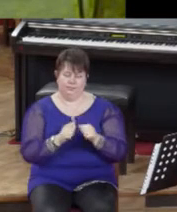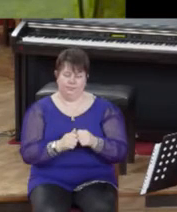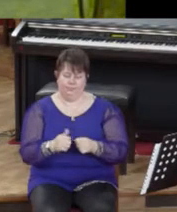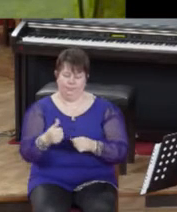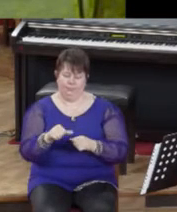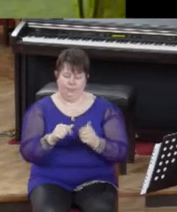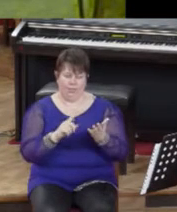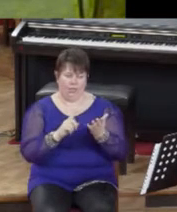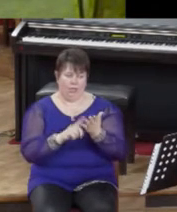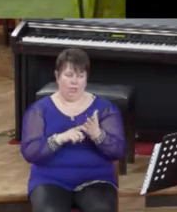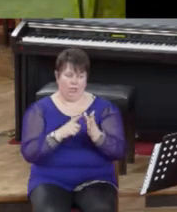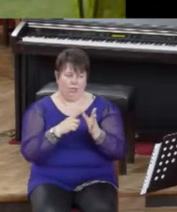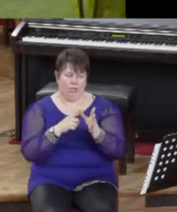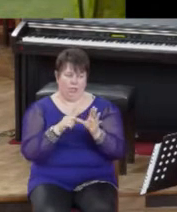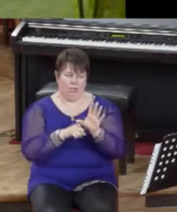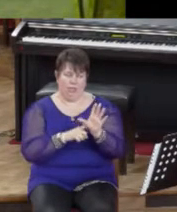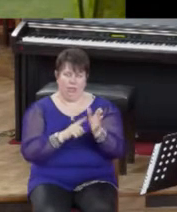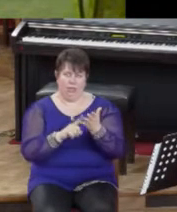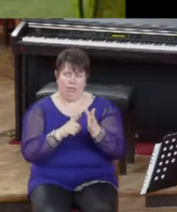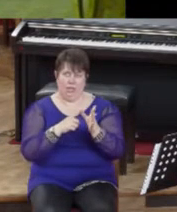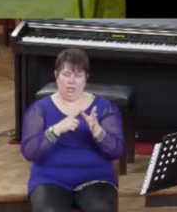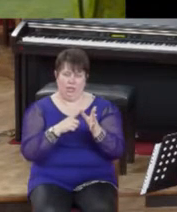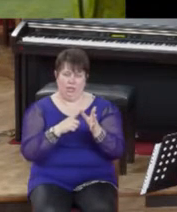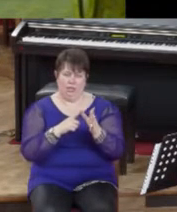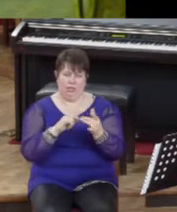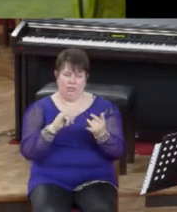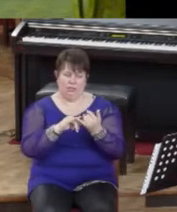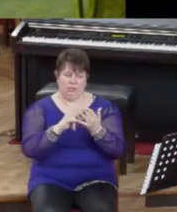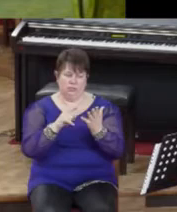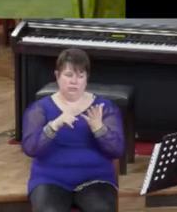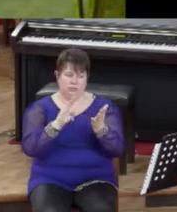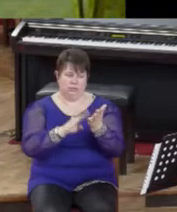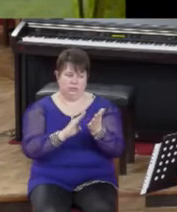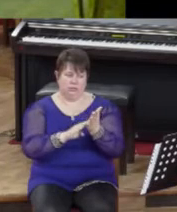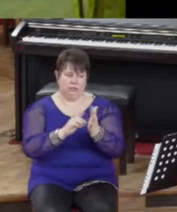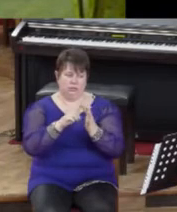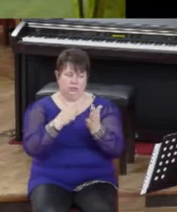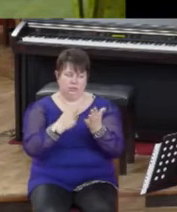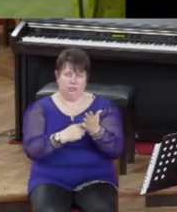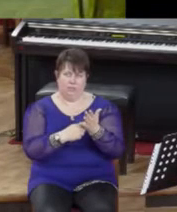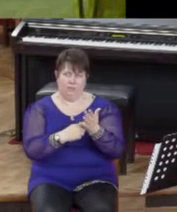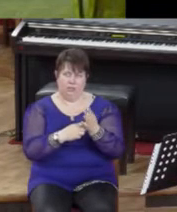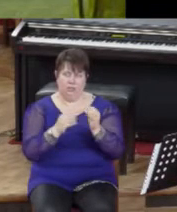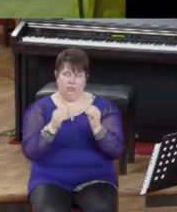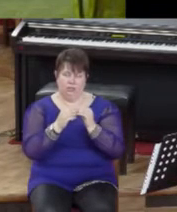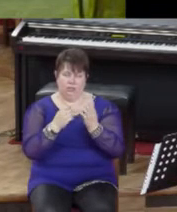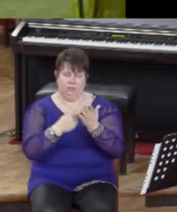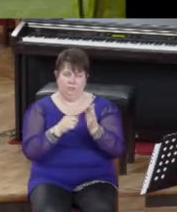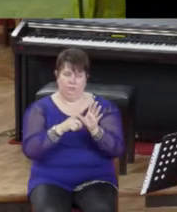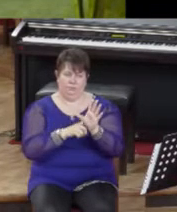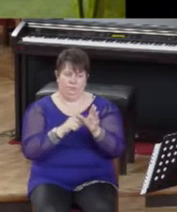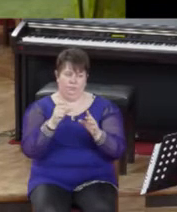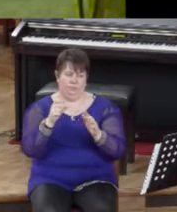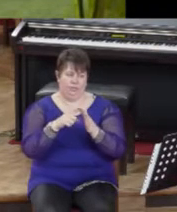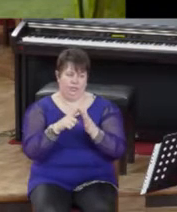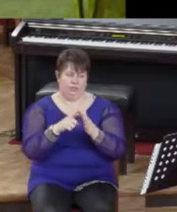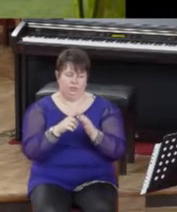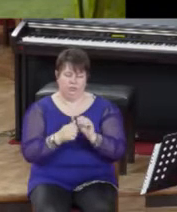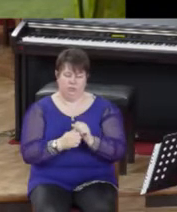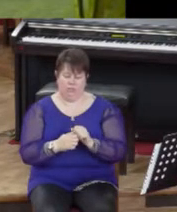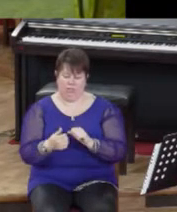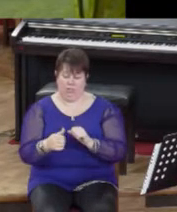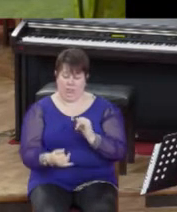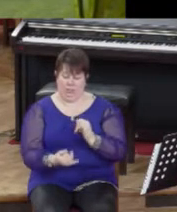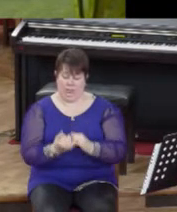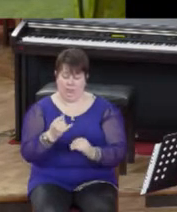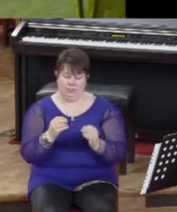Bryce, she's not paying any attention. And Blair, Wilson, Bryce, he's not quite